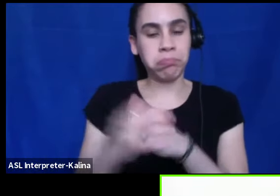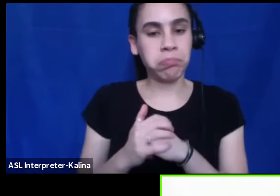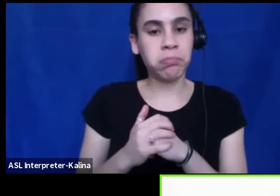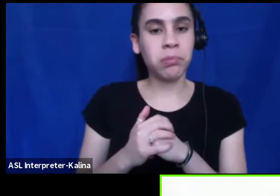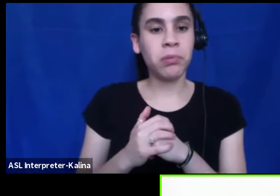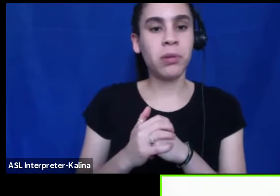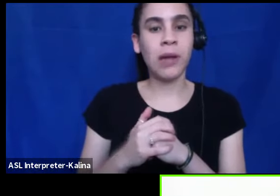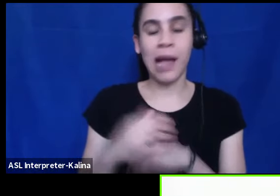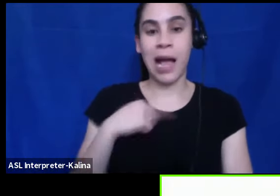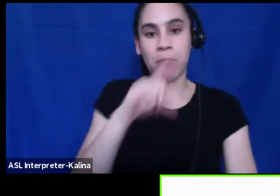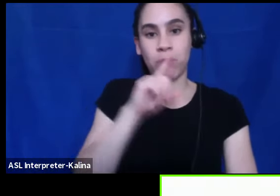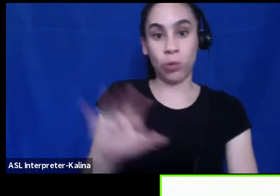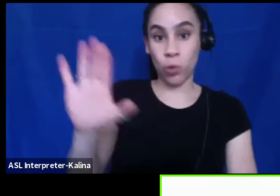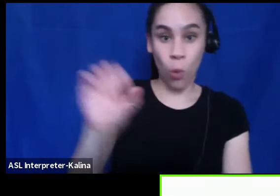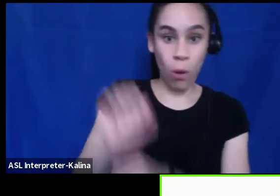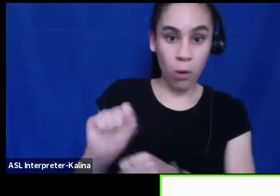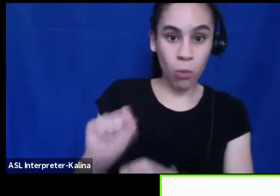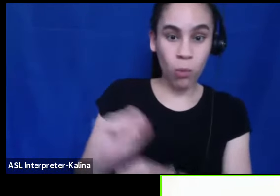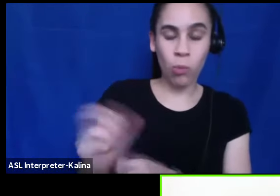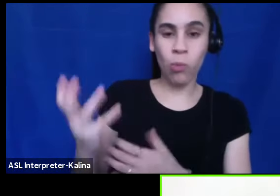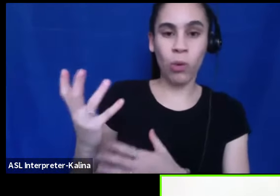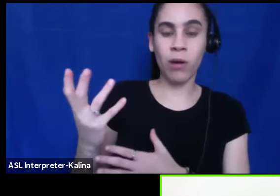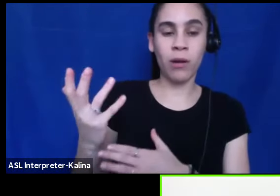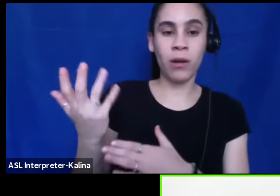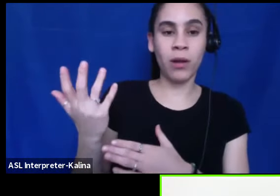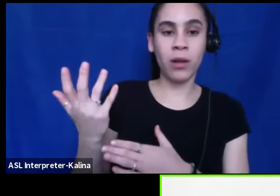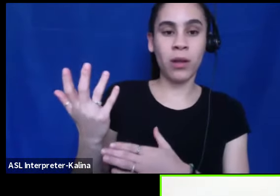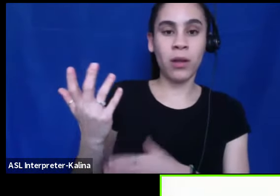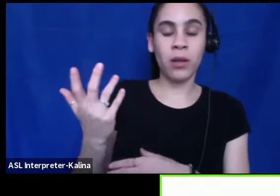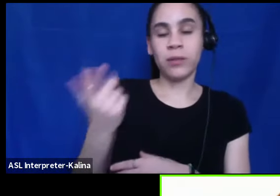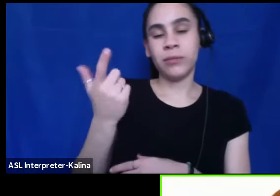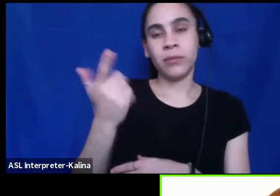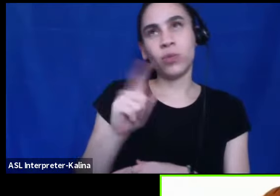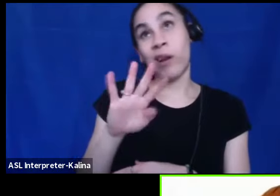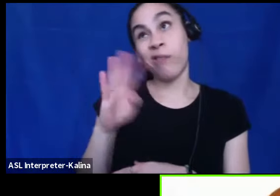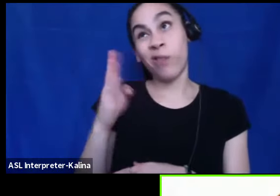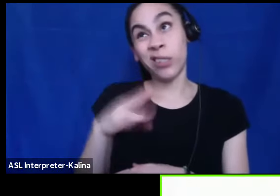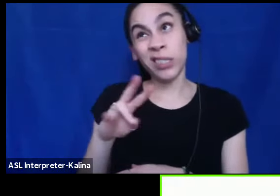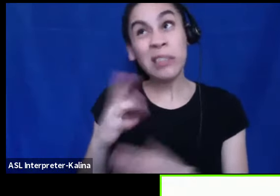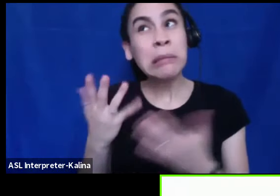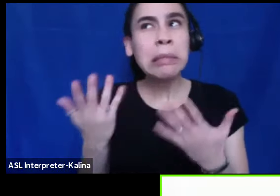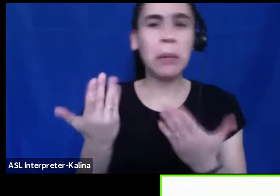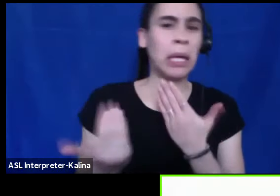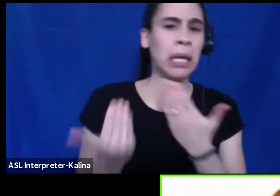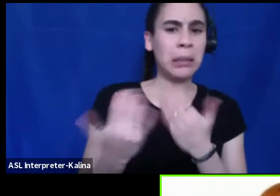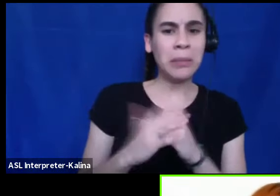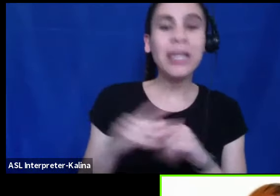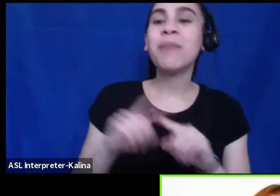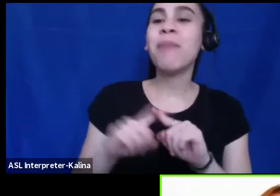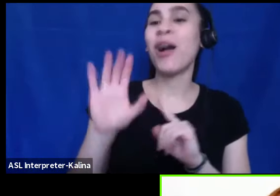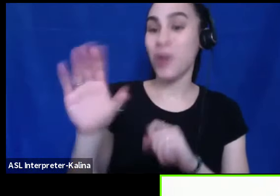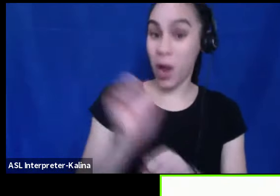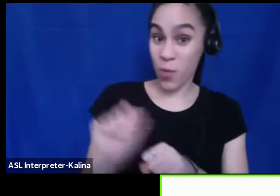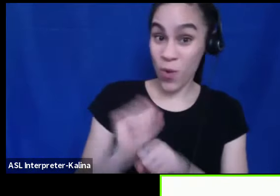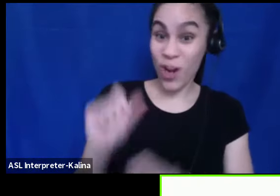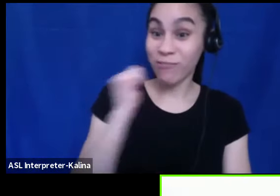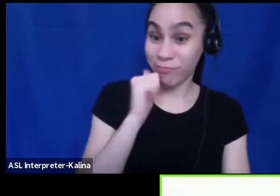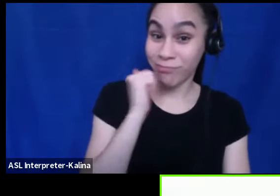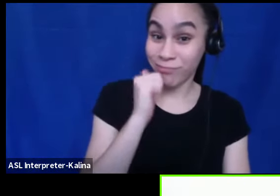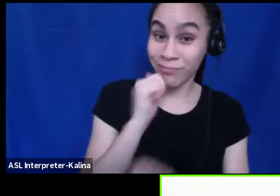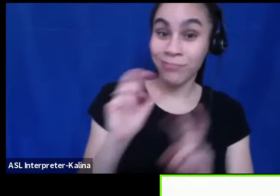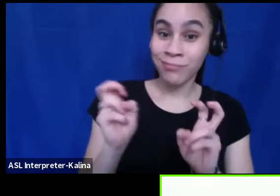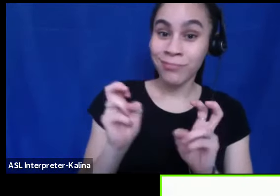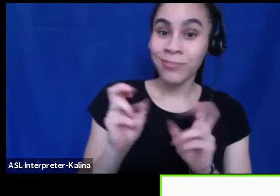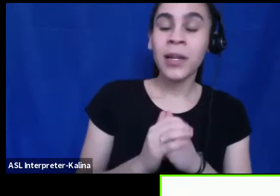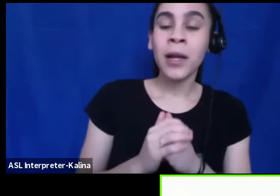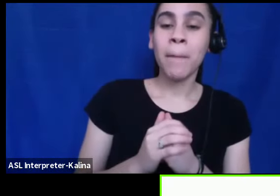work that you do 20, not 24 hours a day, well, maybe 24 hours a day, but the work that you do regularly. What